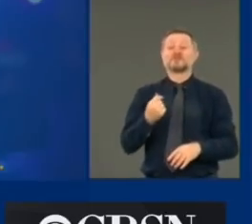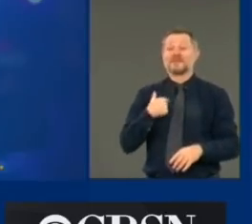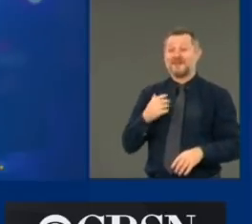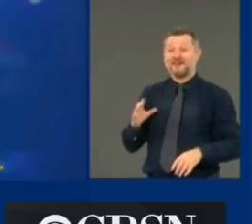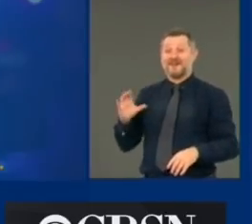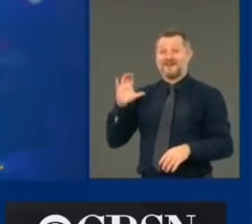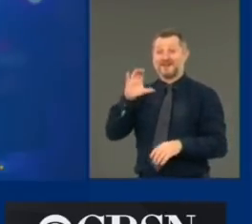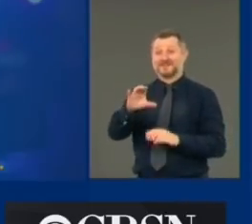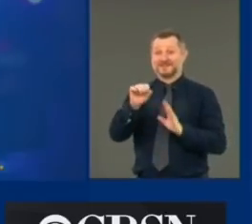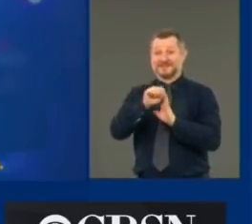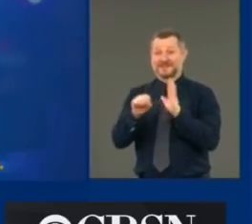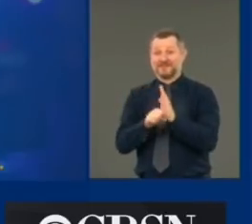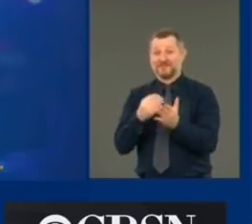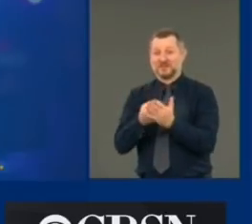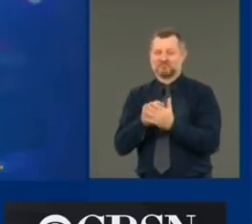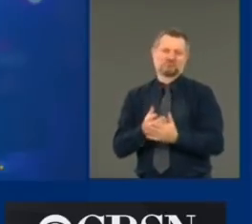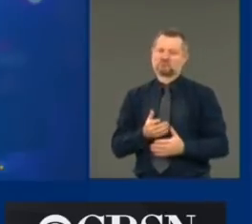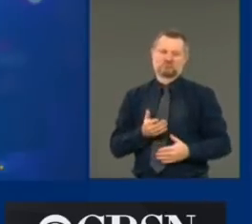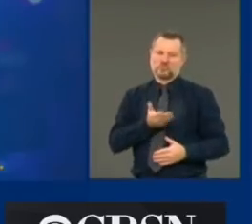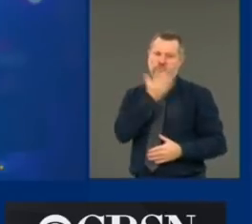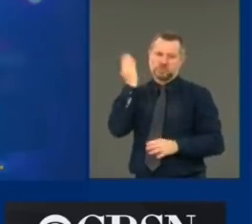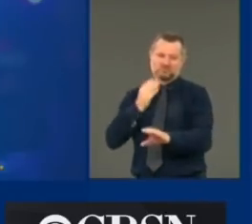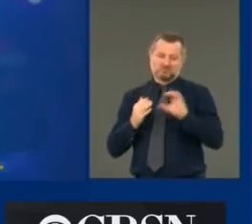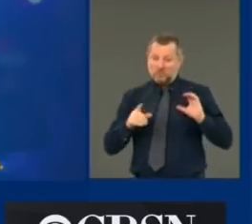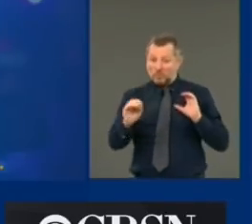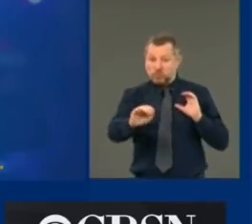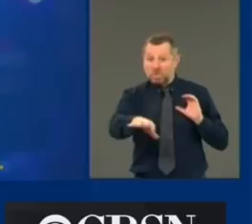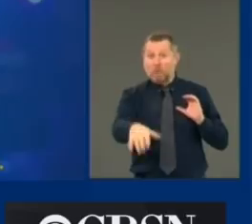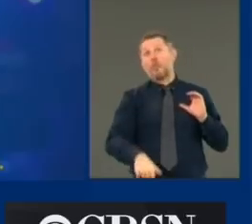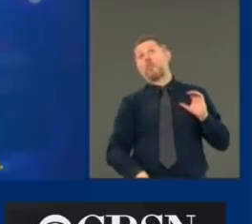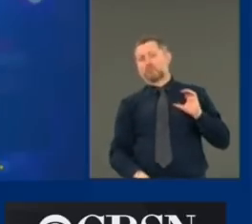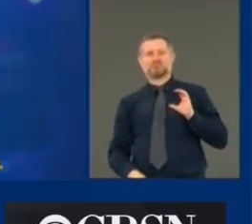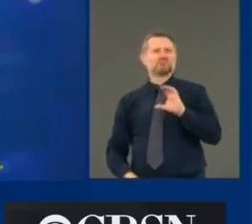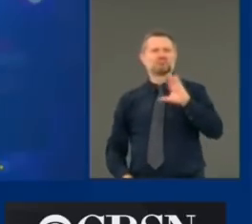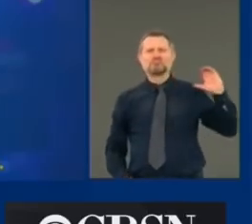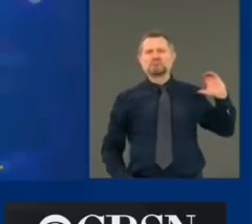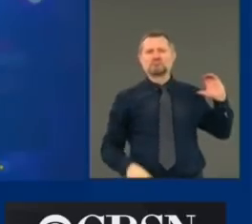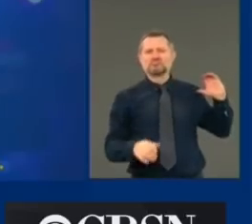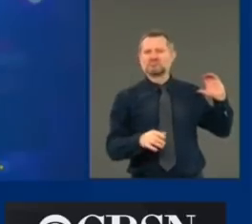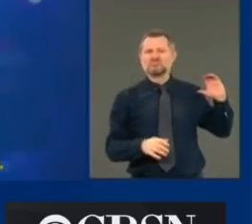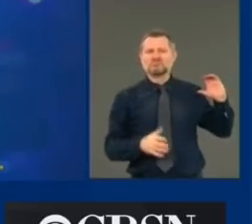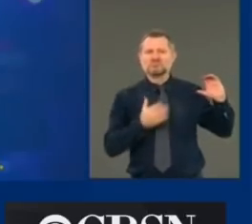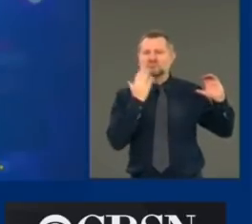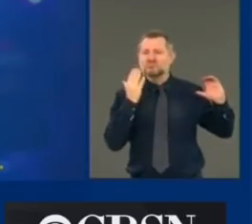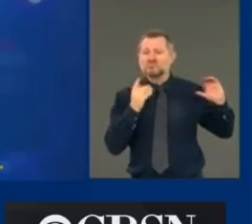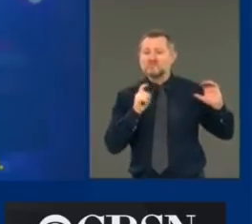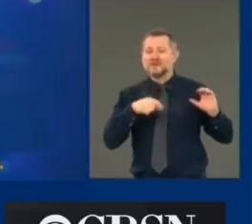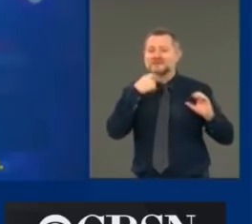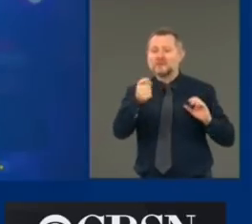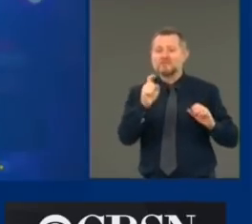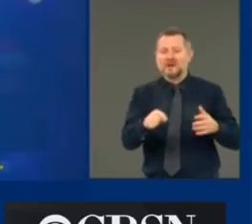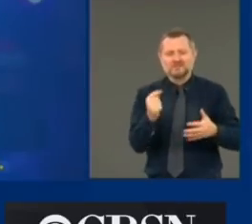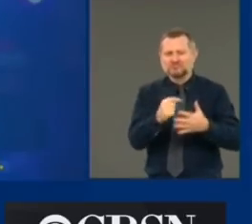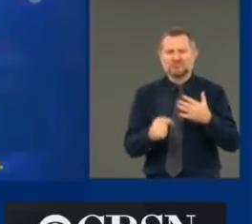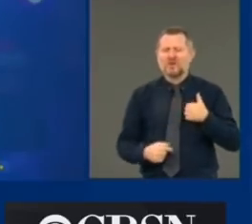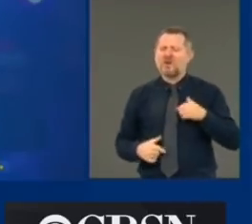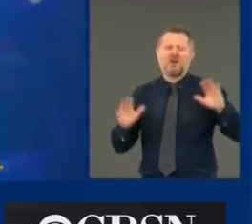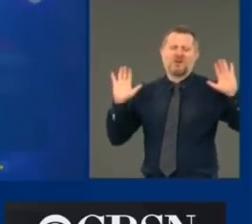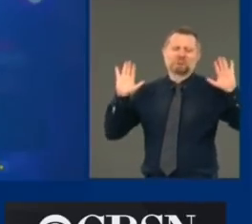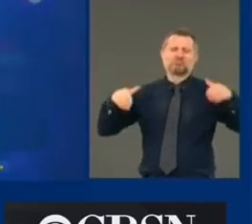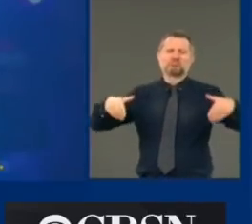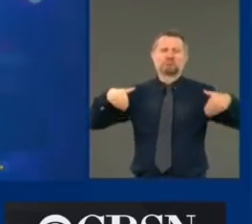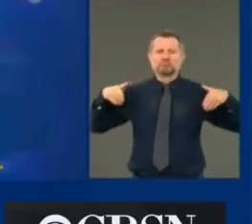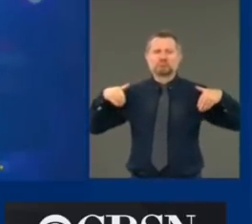state funding. Period. We're not going to tell you what to do, but we'll